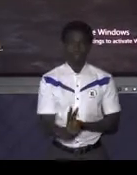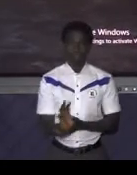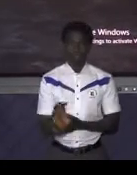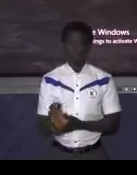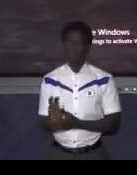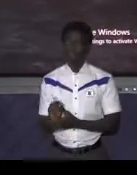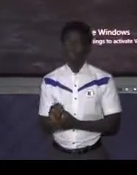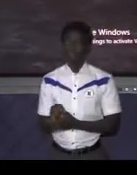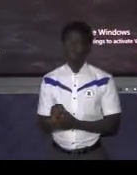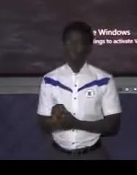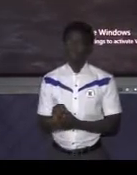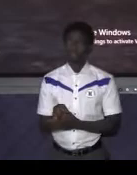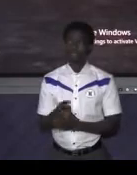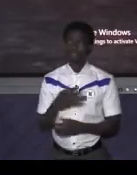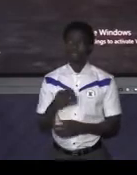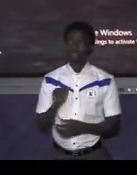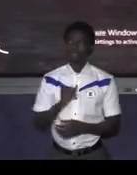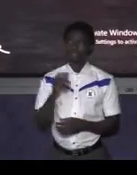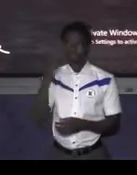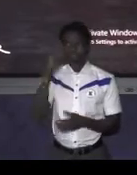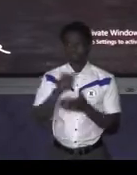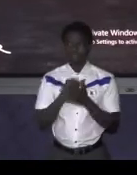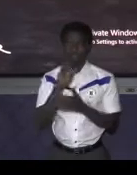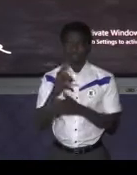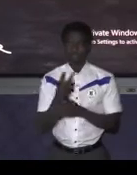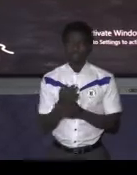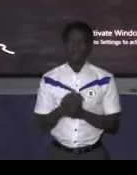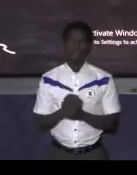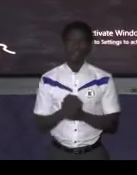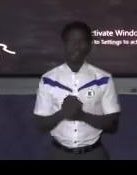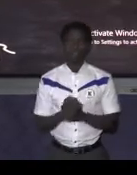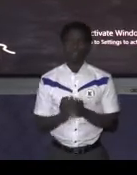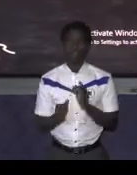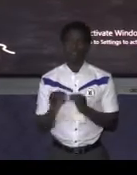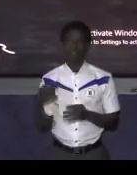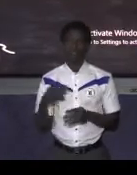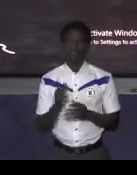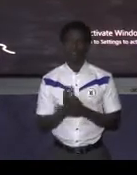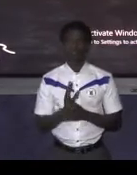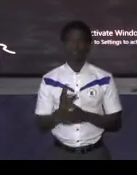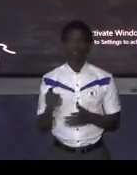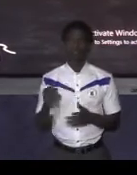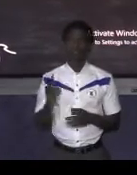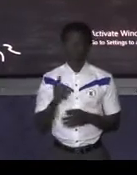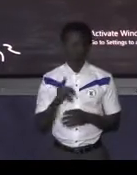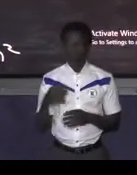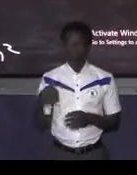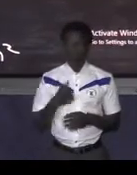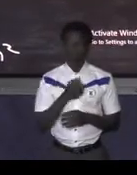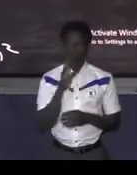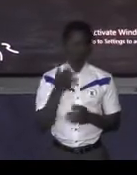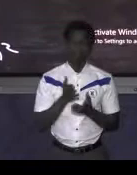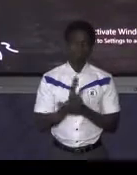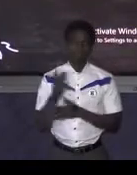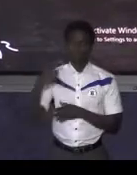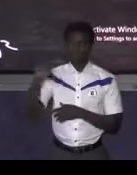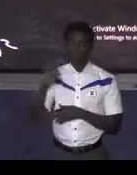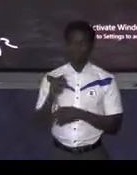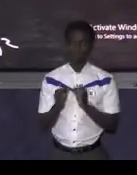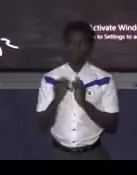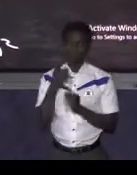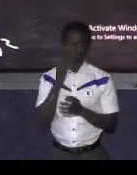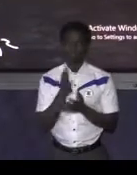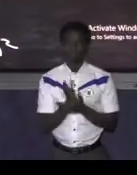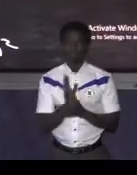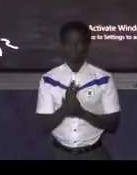centimeters squares. And I think that is the second option. Let's see if we are correct. Of course we are. If you are correct, give yourself